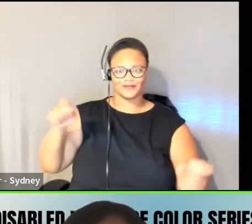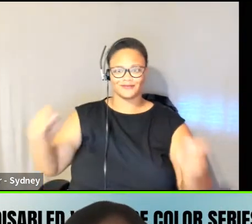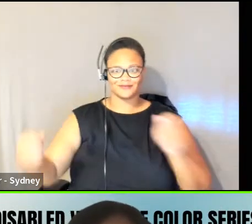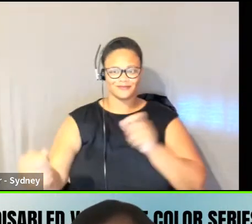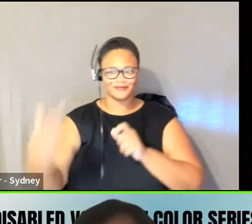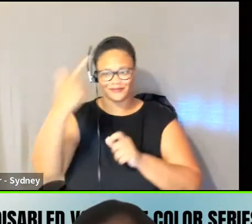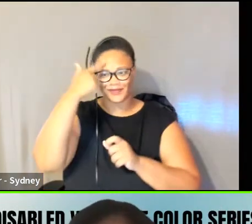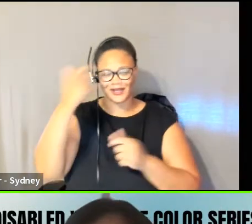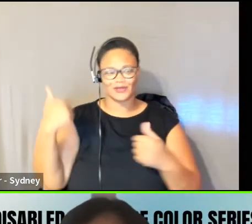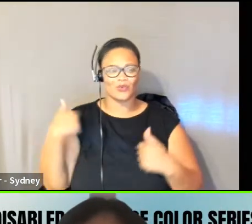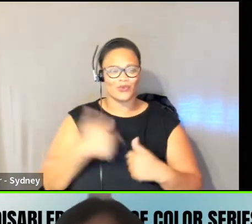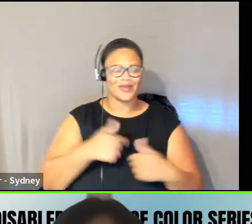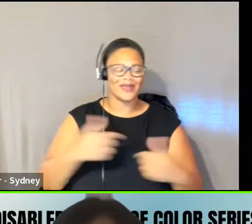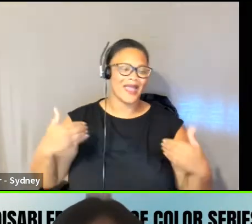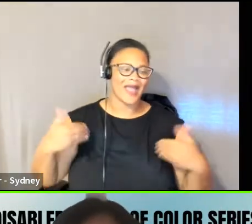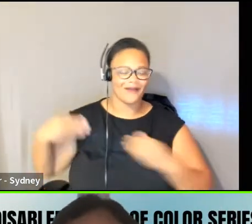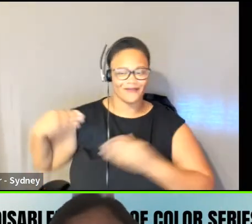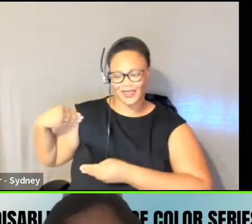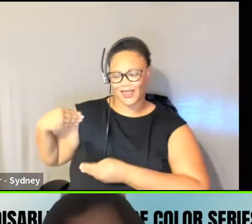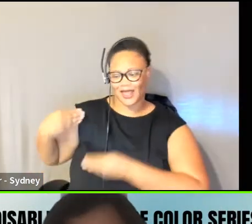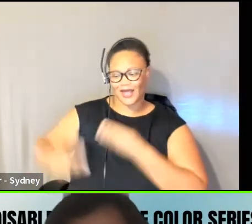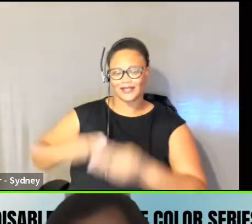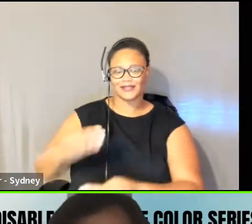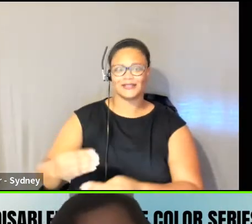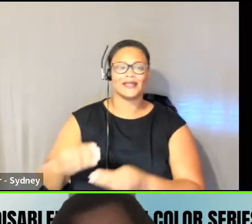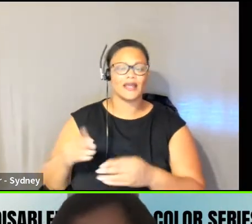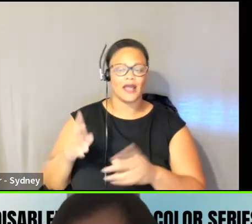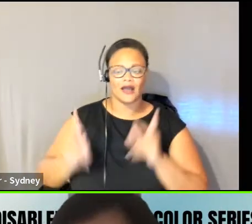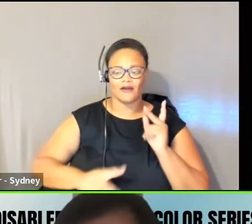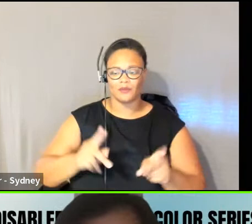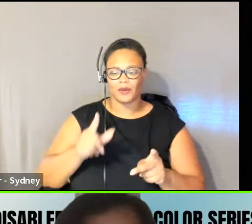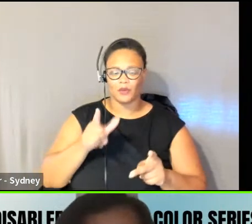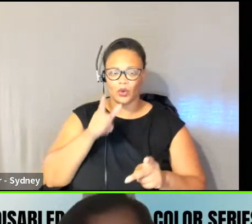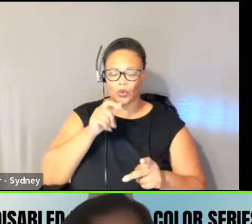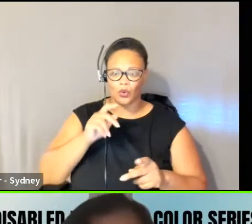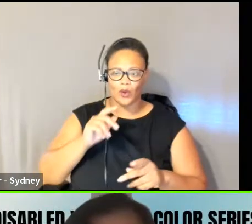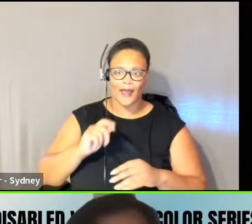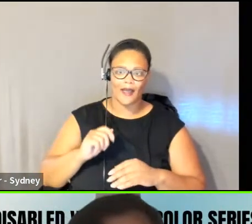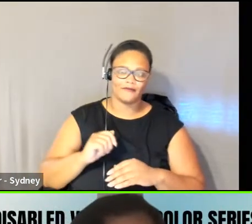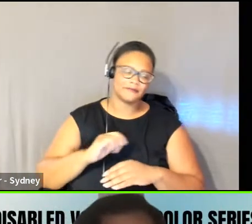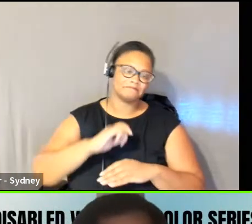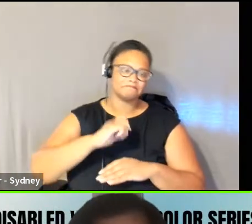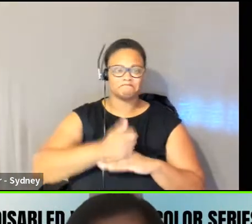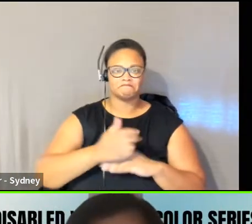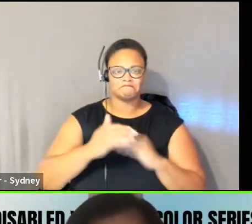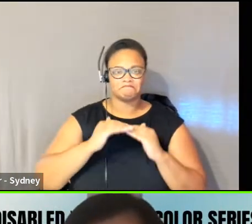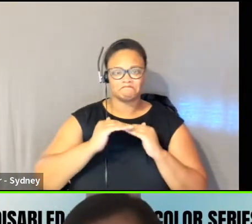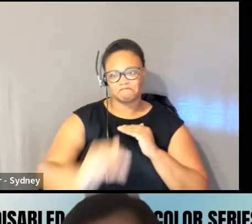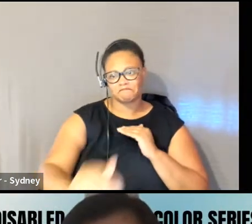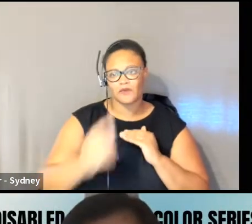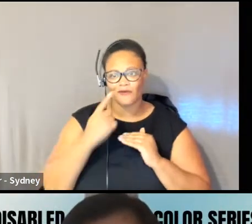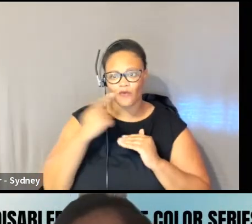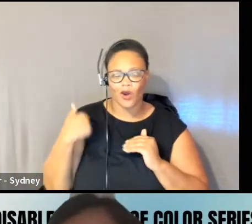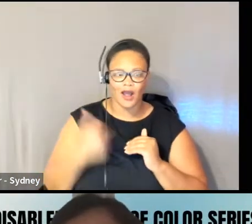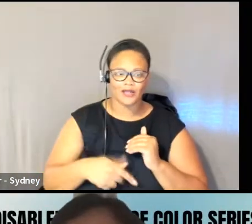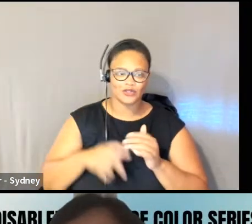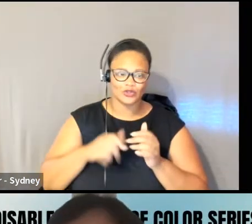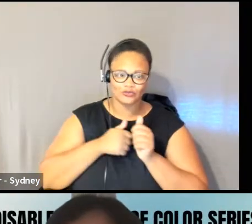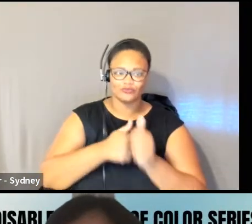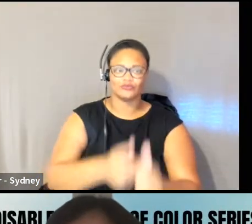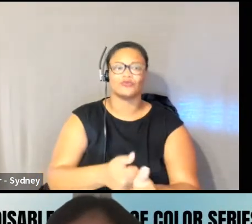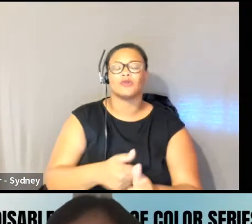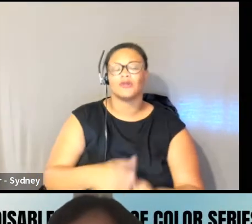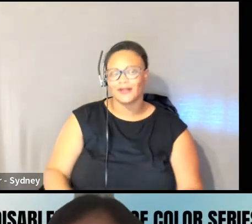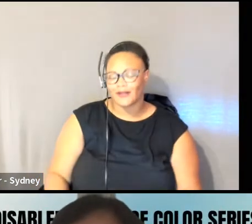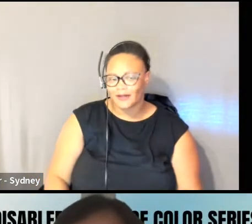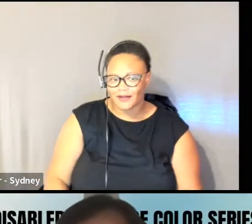of like folks that have built the way for us to be where we are, to be able to create constructive change that would